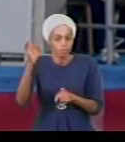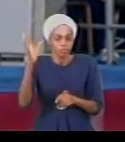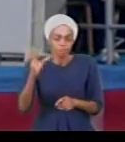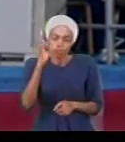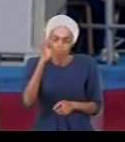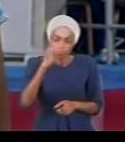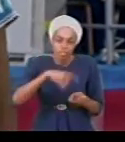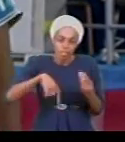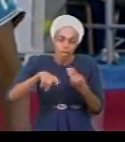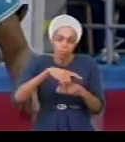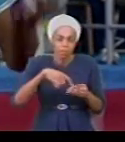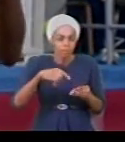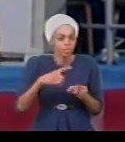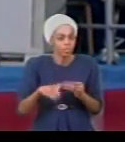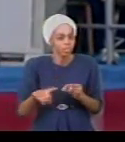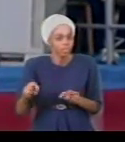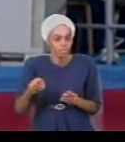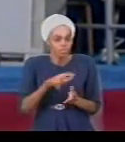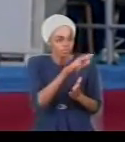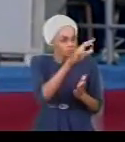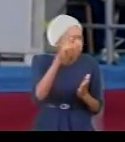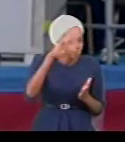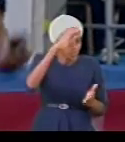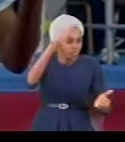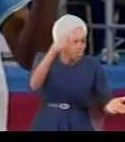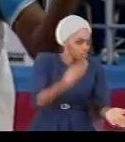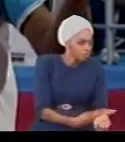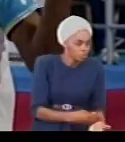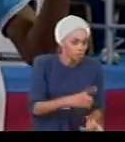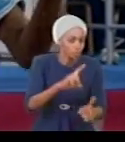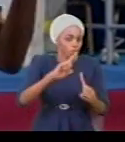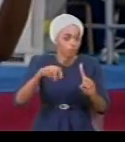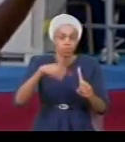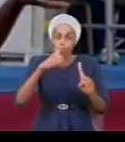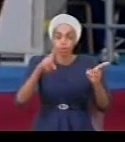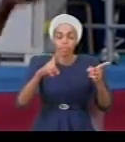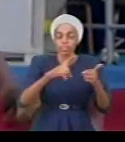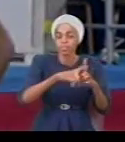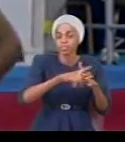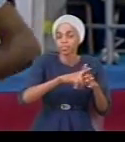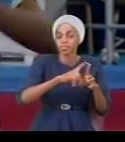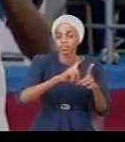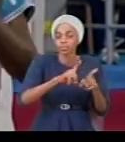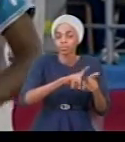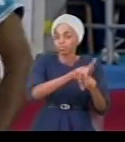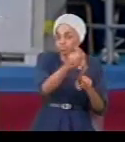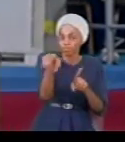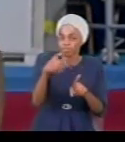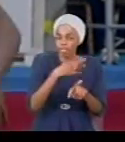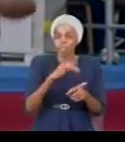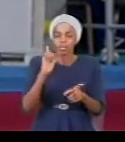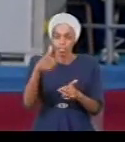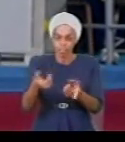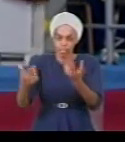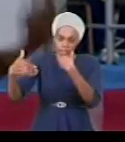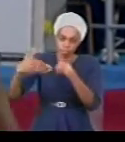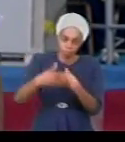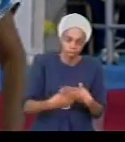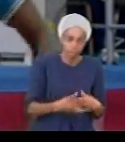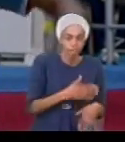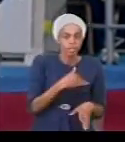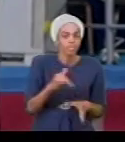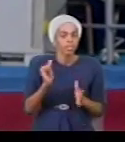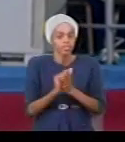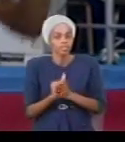Crusade, I repent of my sin. I cried unto the Lord. I said, God, why all this? Because as I am sinning,